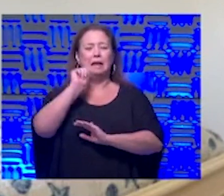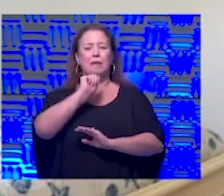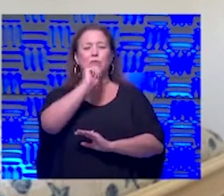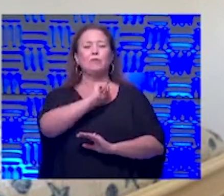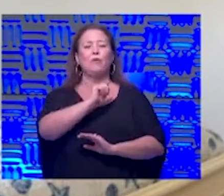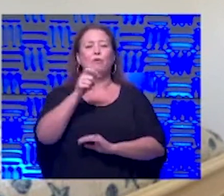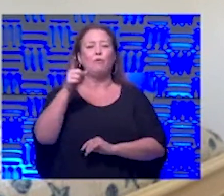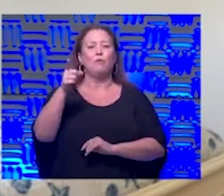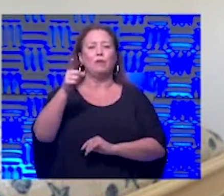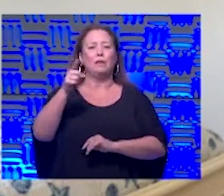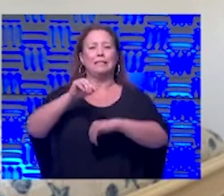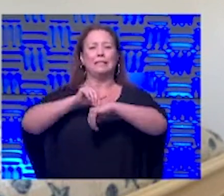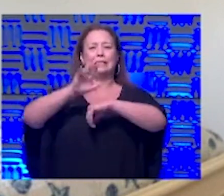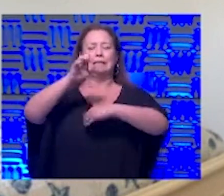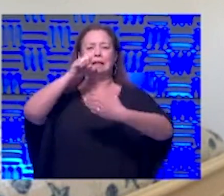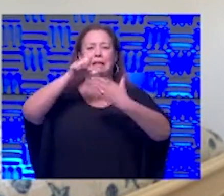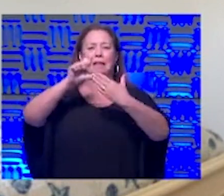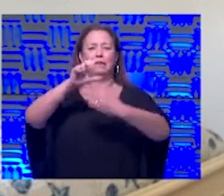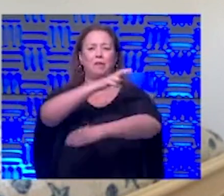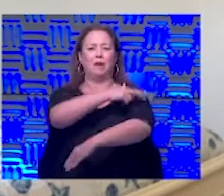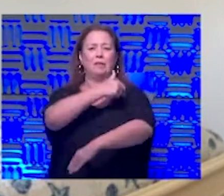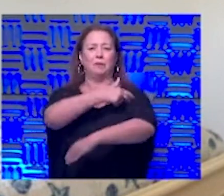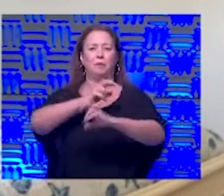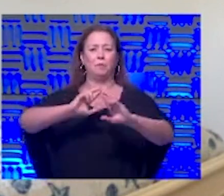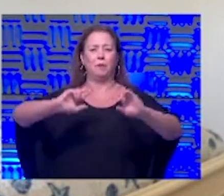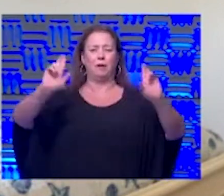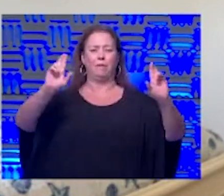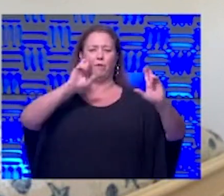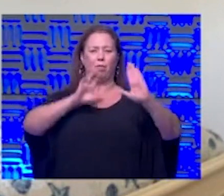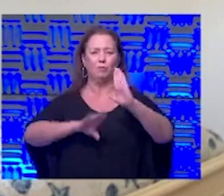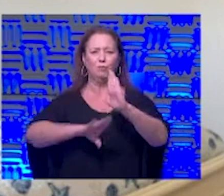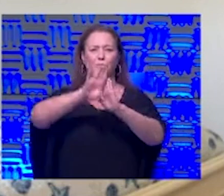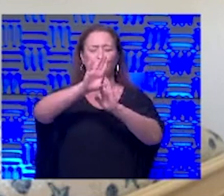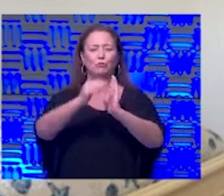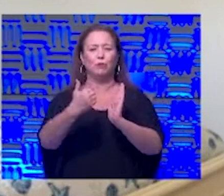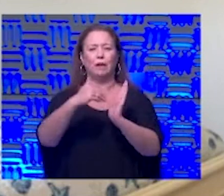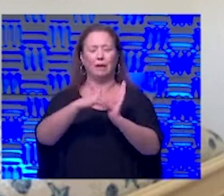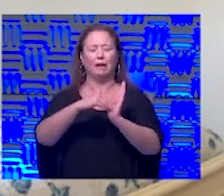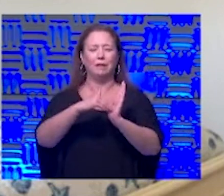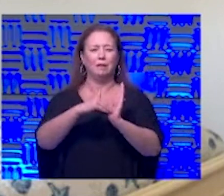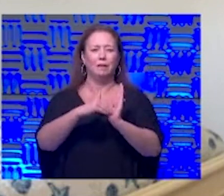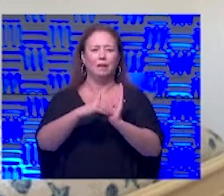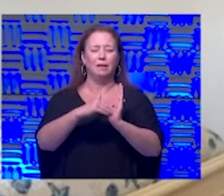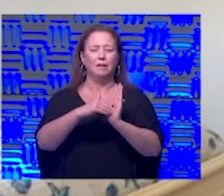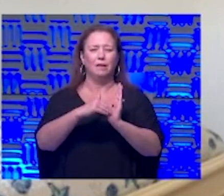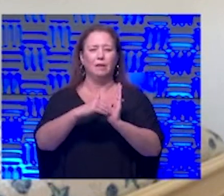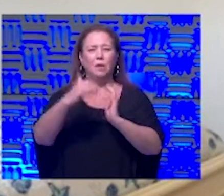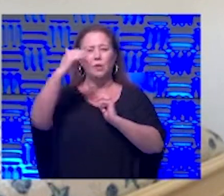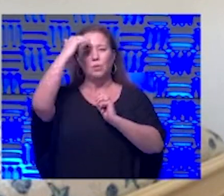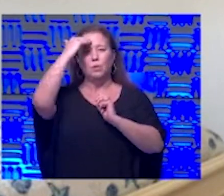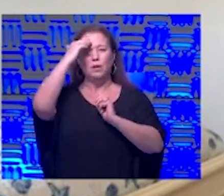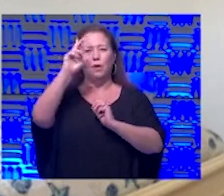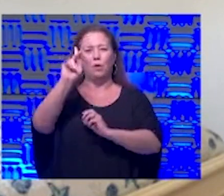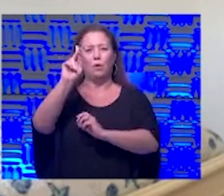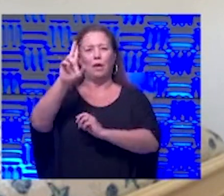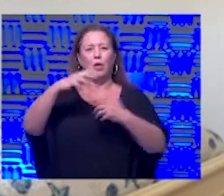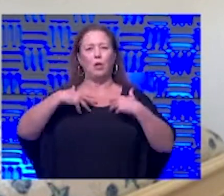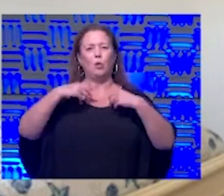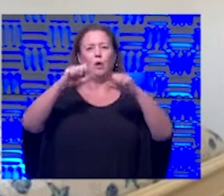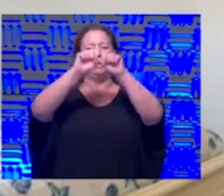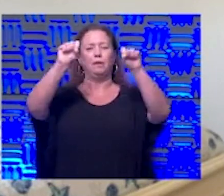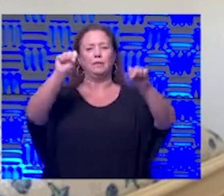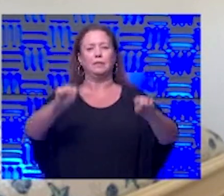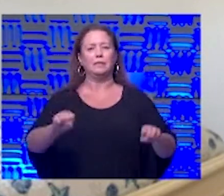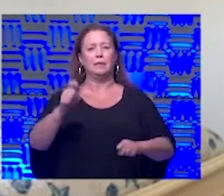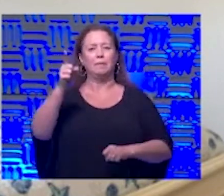Arizona is sent out a letter to their hospitals to prepare for a surge. We certainly know that at KU Health System at the